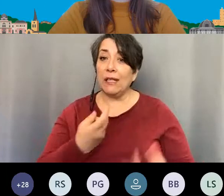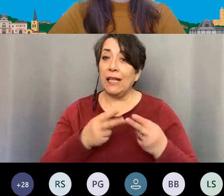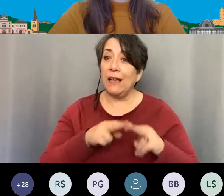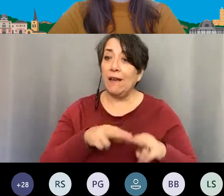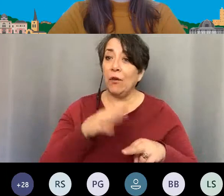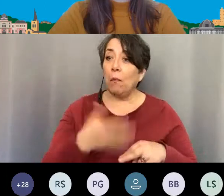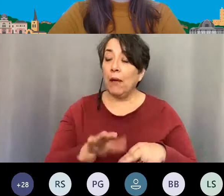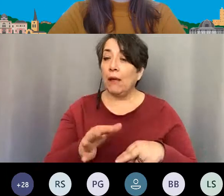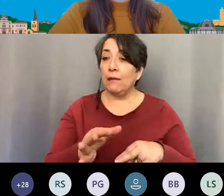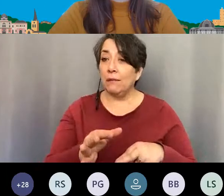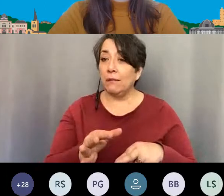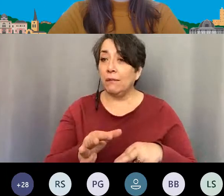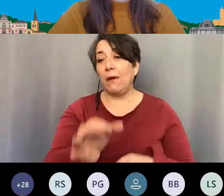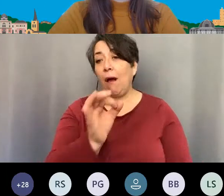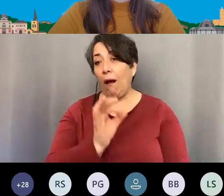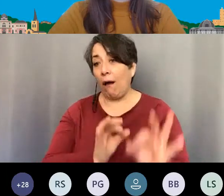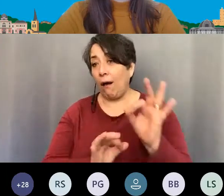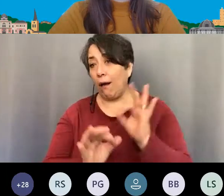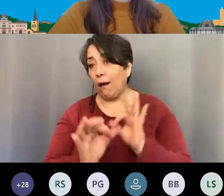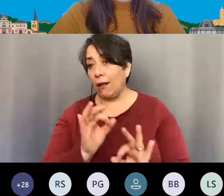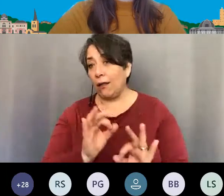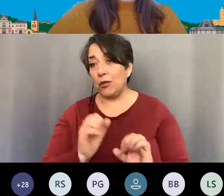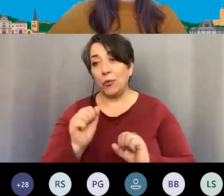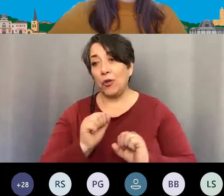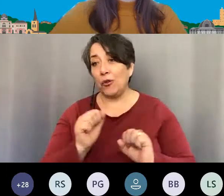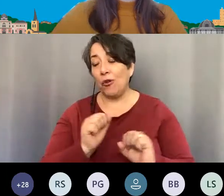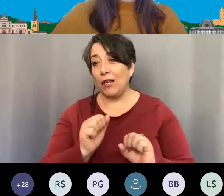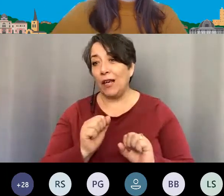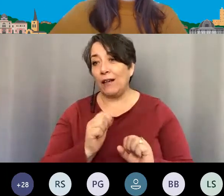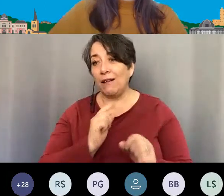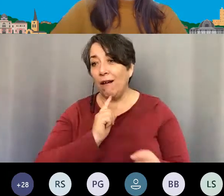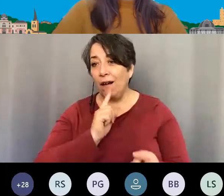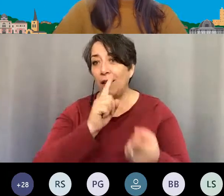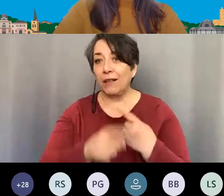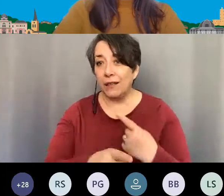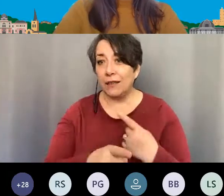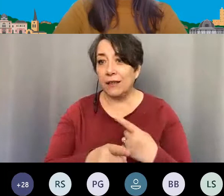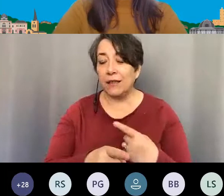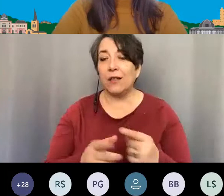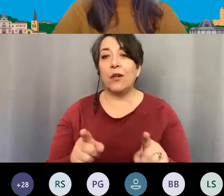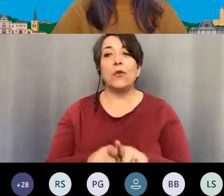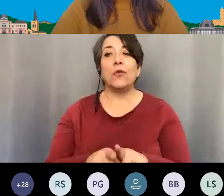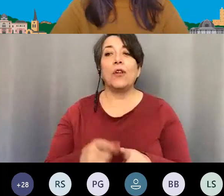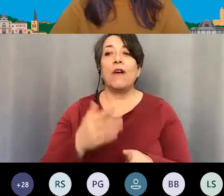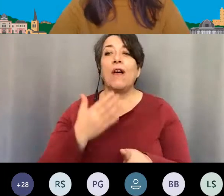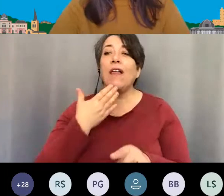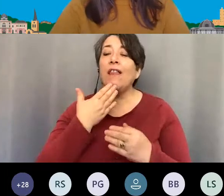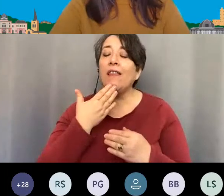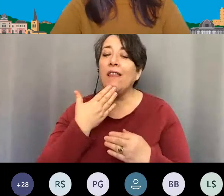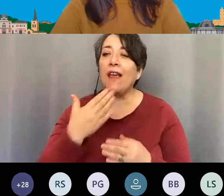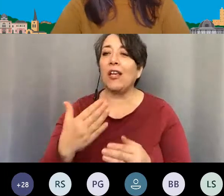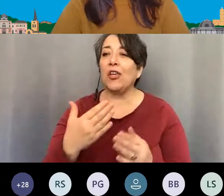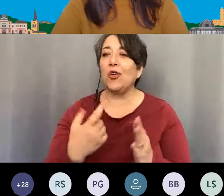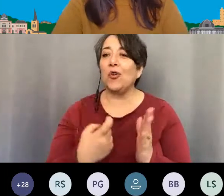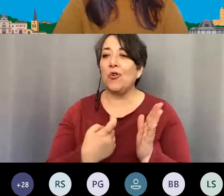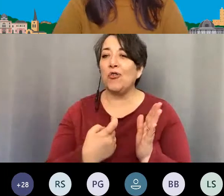and I've not got to yet. So I really do apologise to that. I'm also going to thank Richard for not mentioning his online supplier,